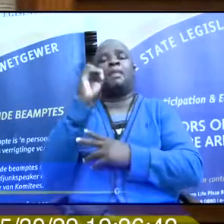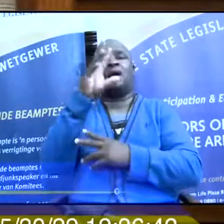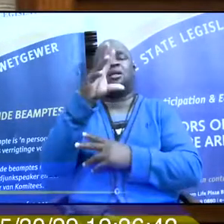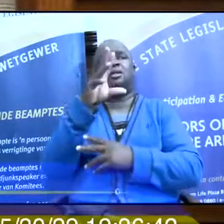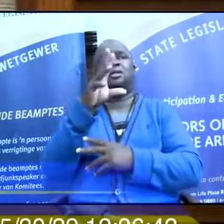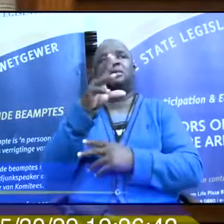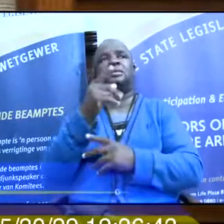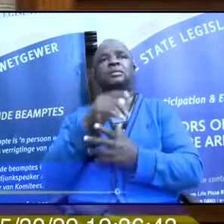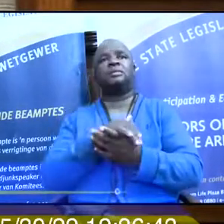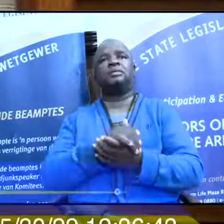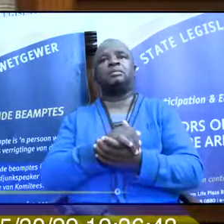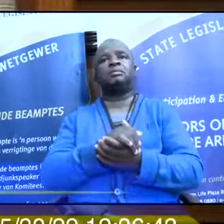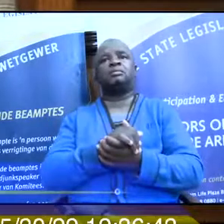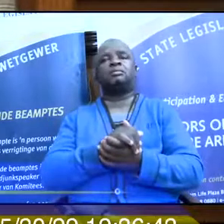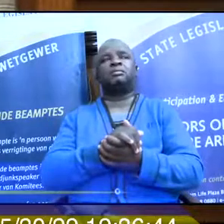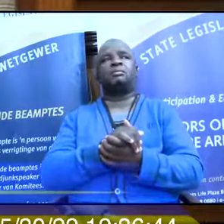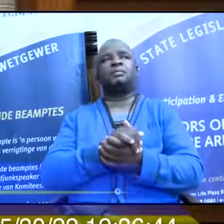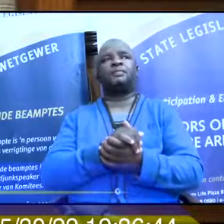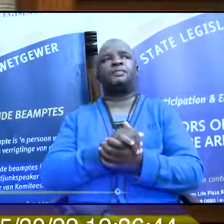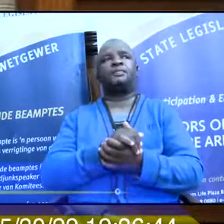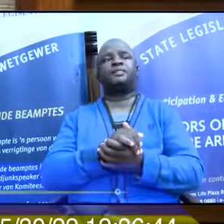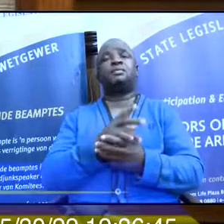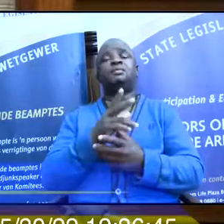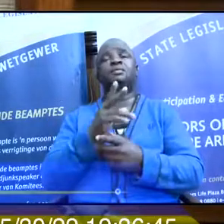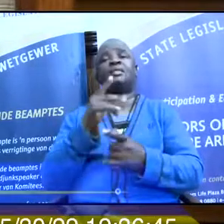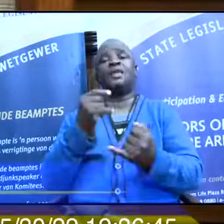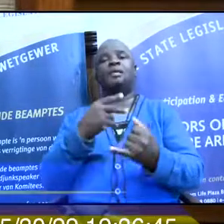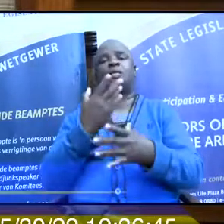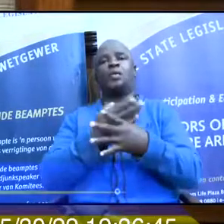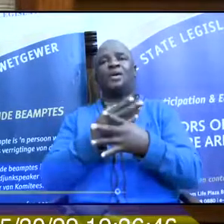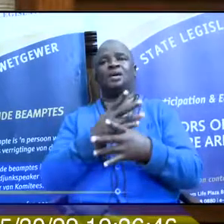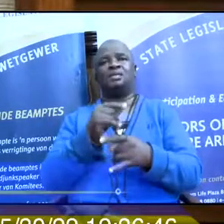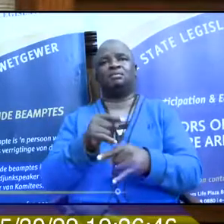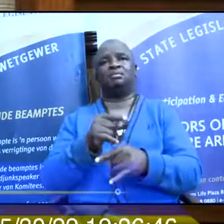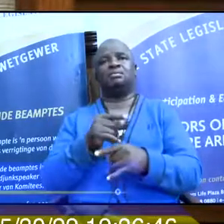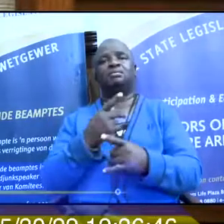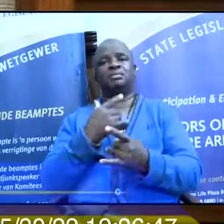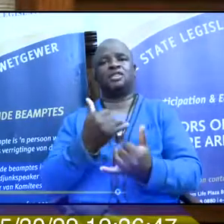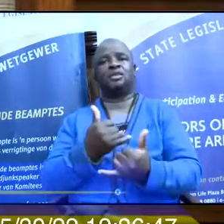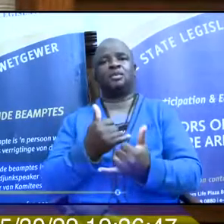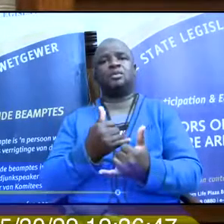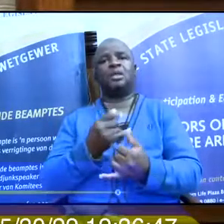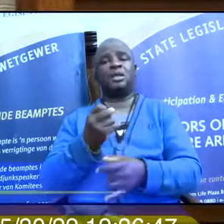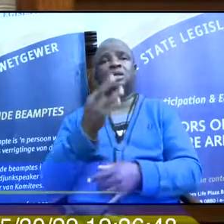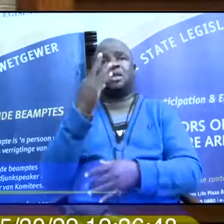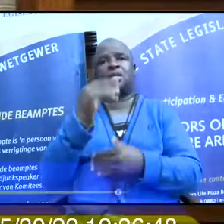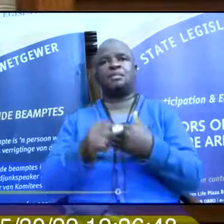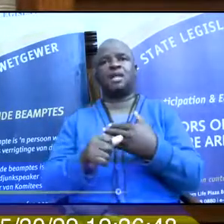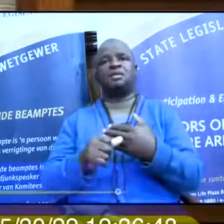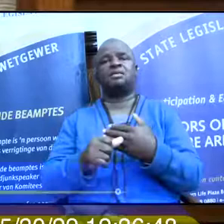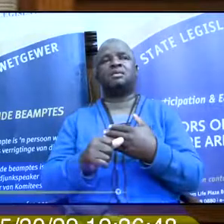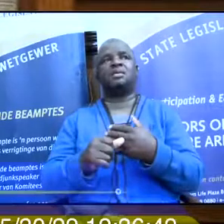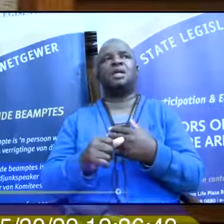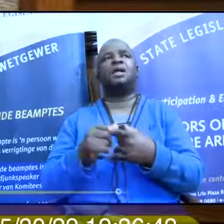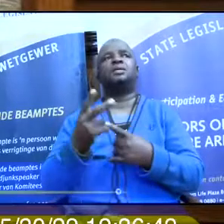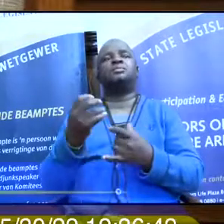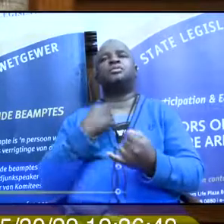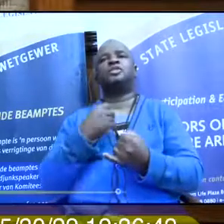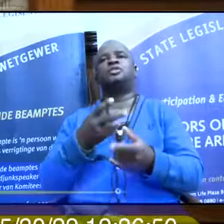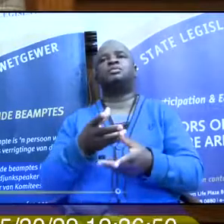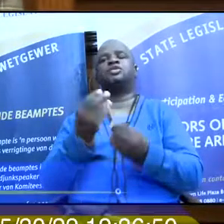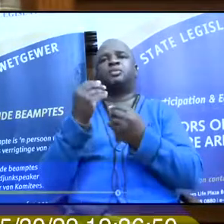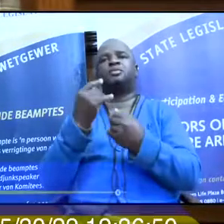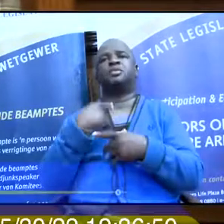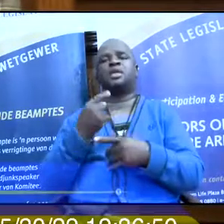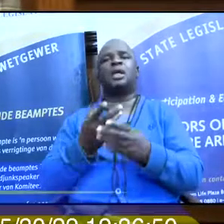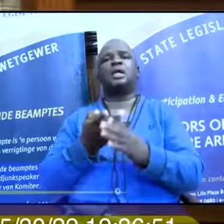mining fraternity wherein our employees are now in three months at home without receiving the